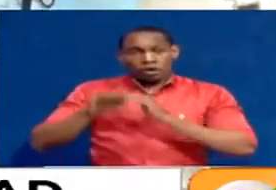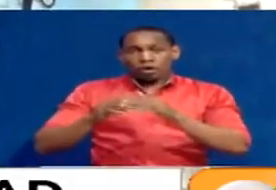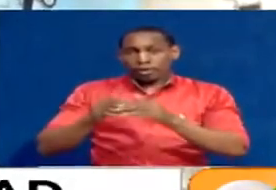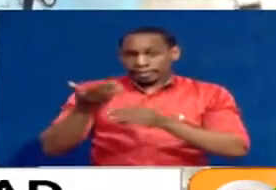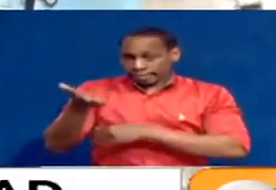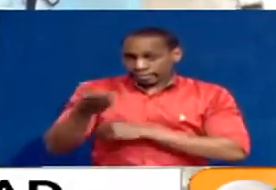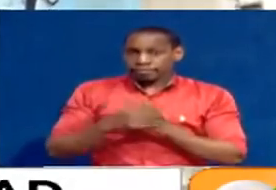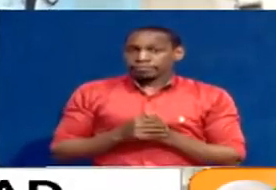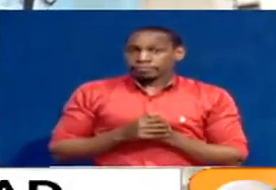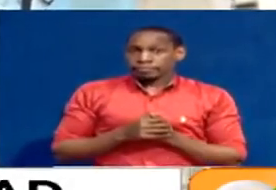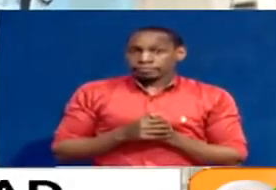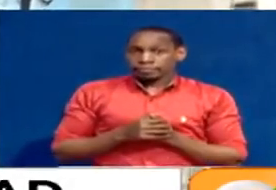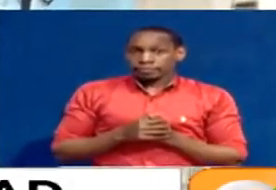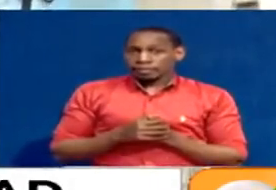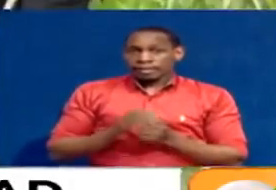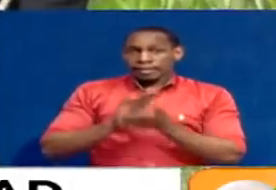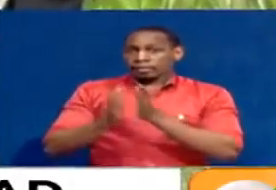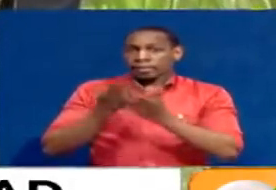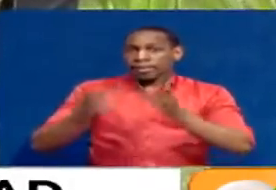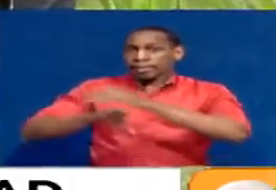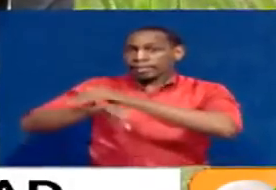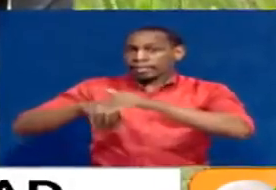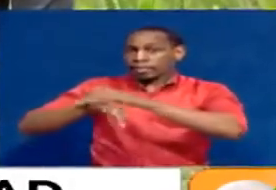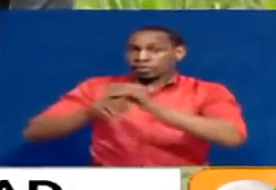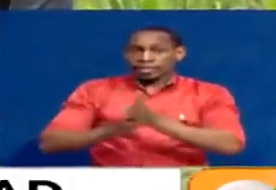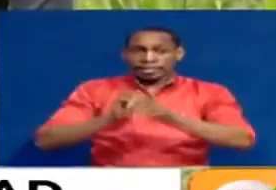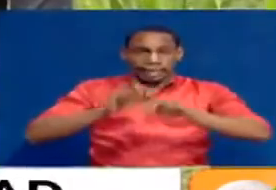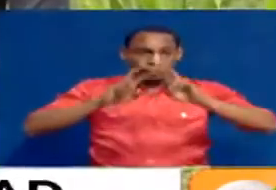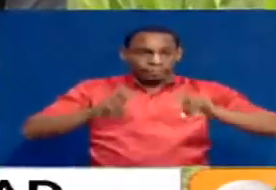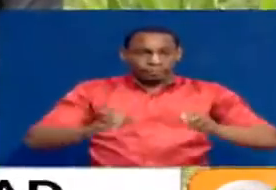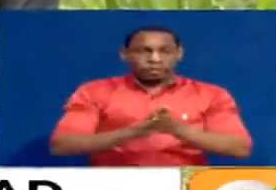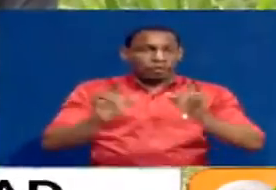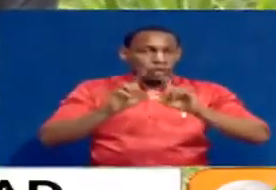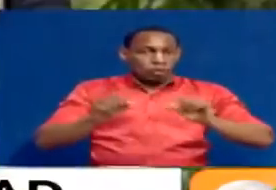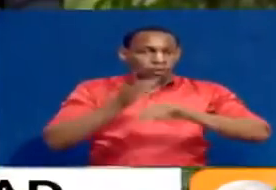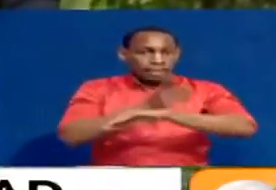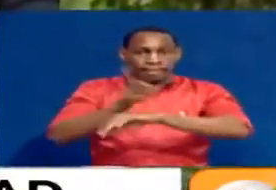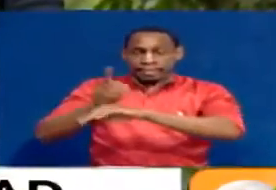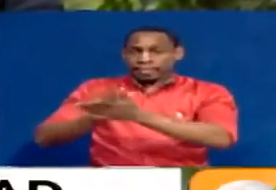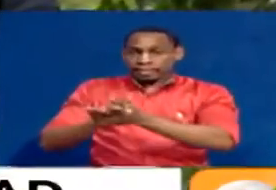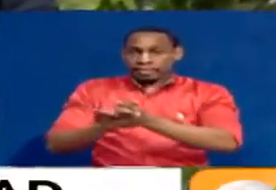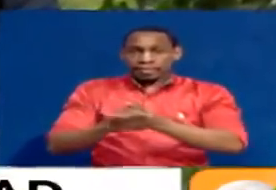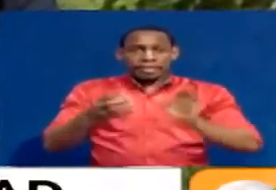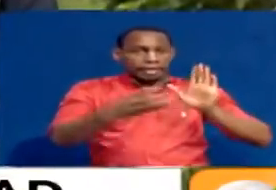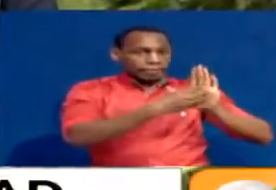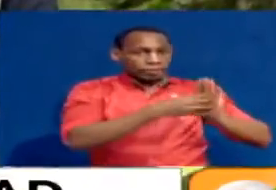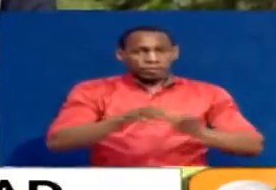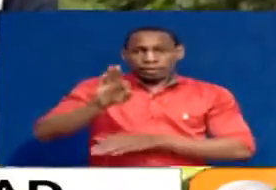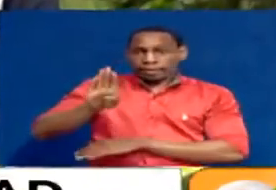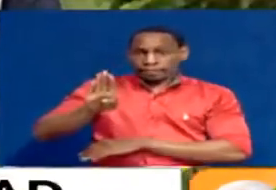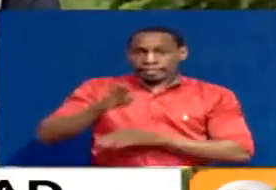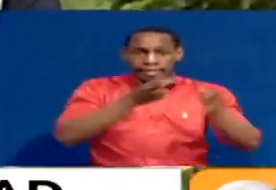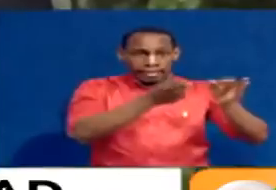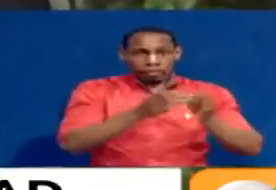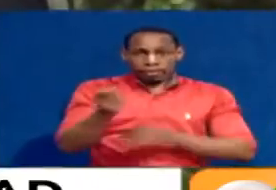intact, so there was nothing stolen. And as investigations continue, claims of threats she received and posted on her Facebook